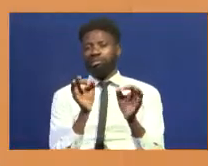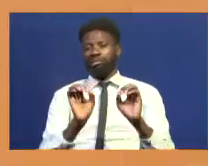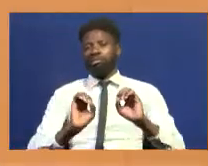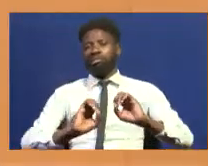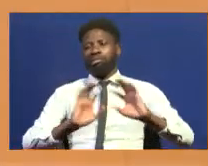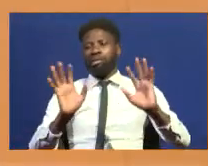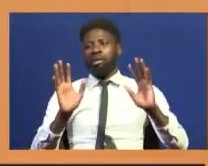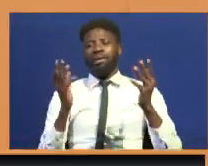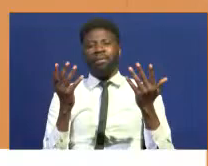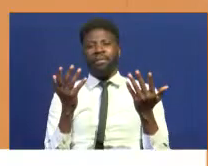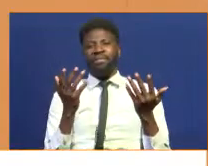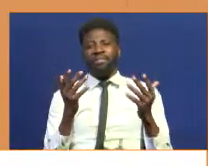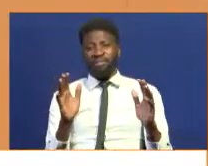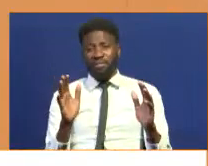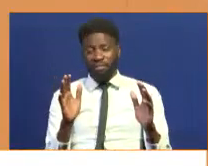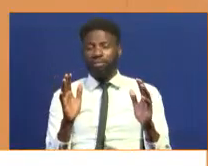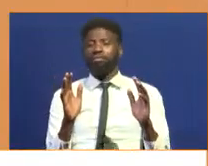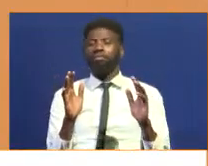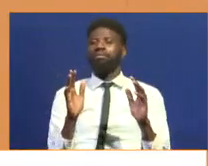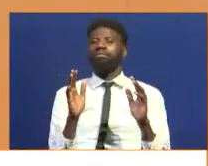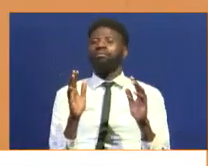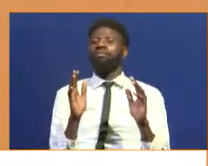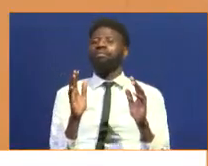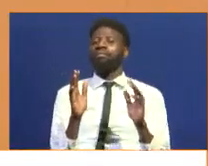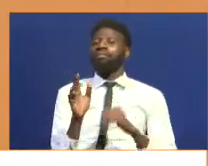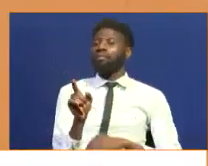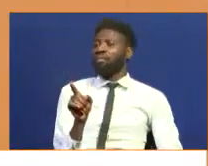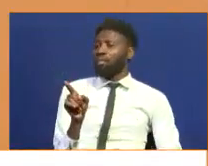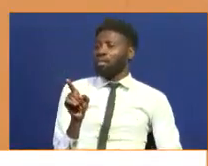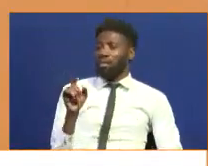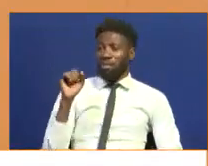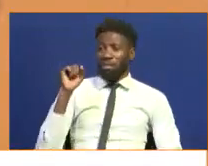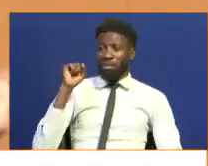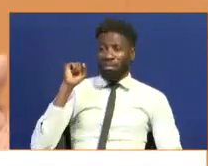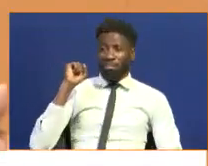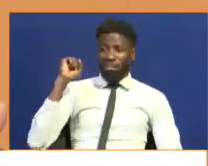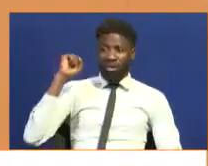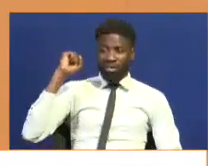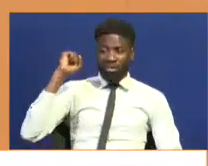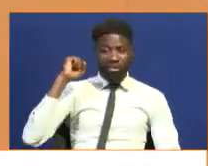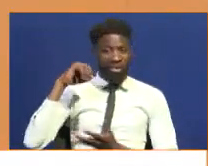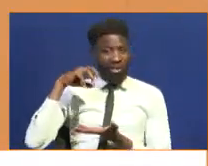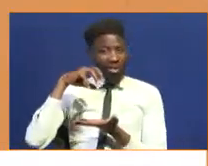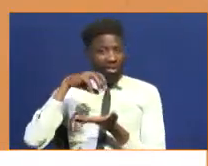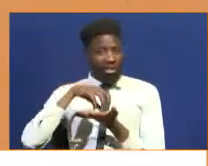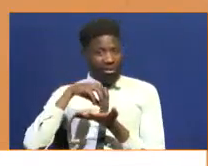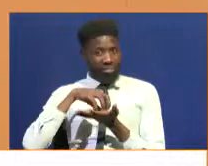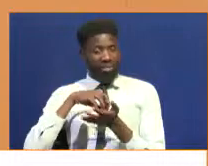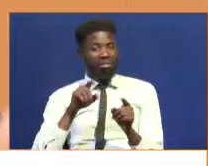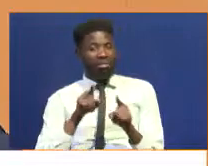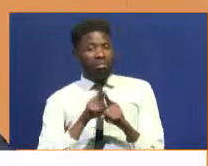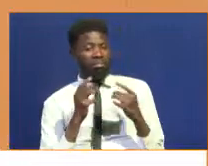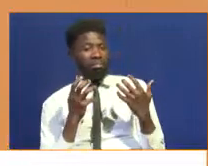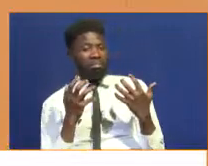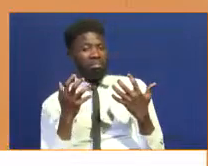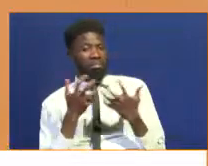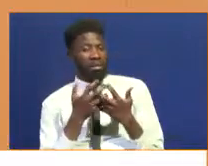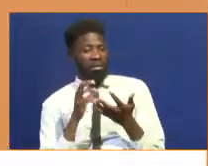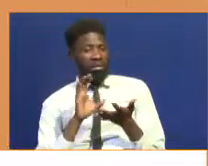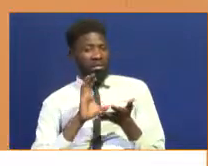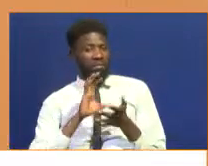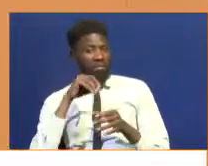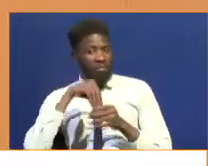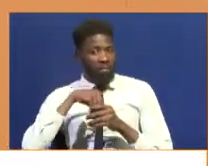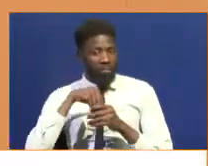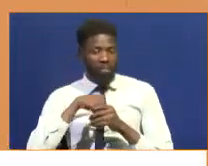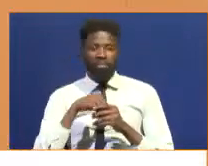know, a quiet climate, a political climate, you know, is also good for investment. Mm. It's good for the development of a country.